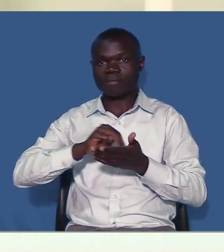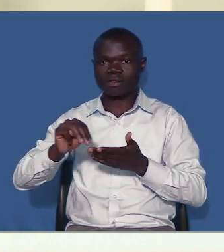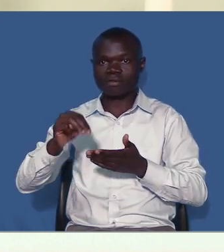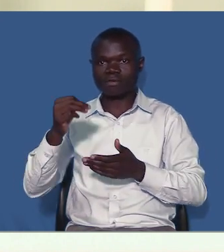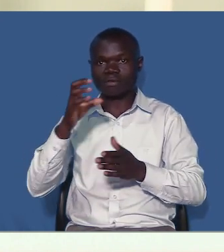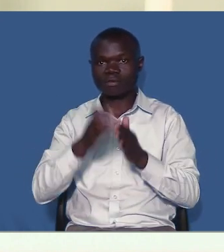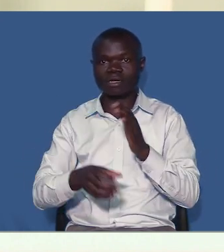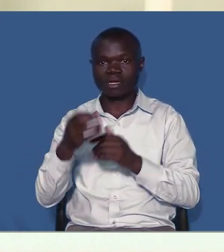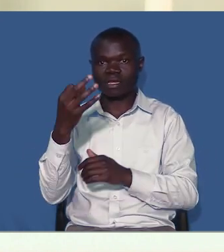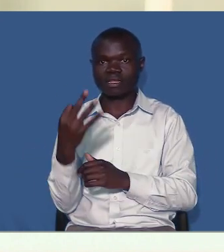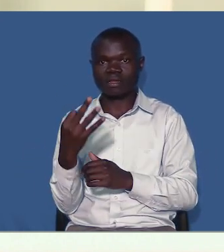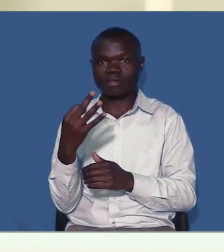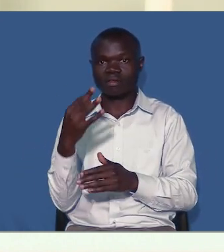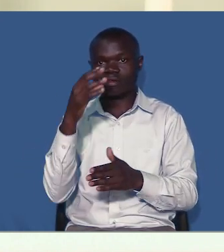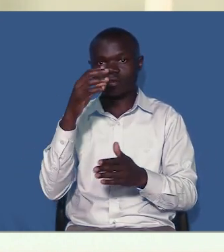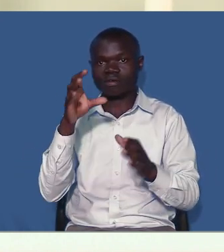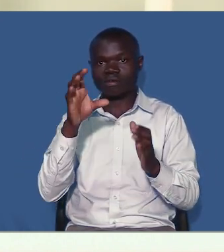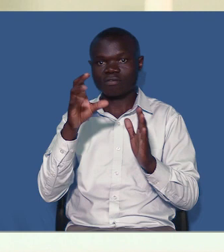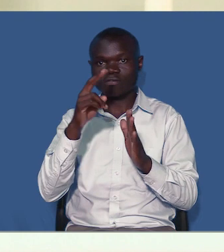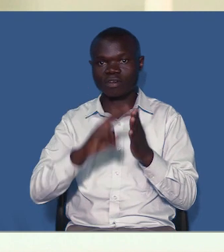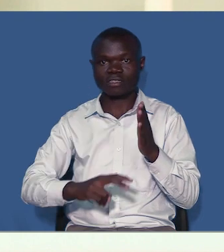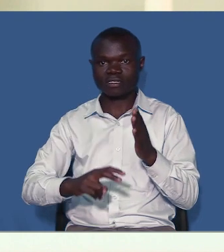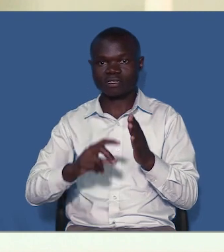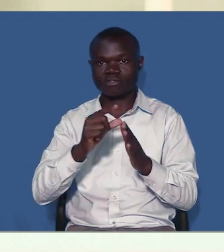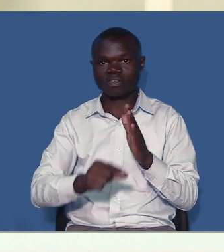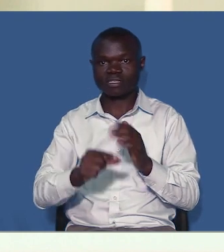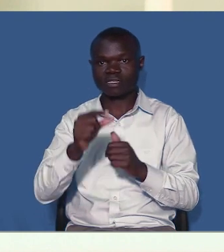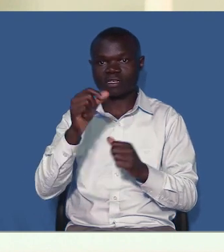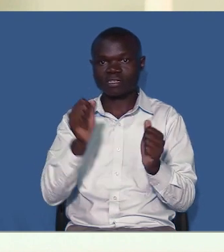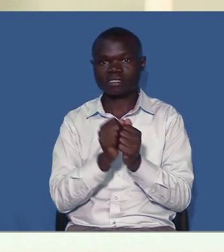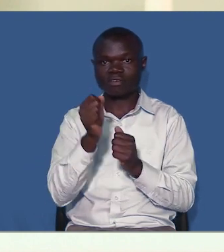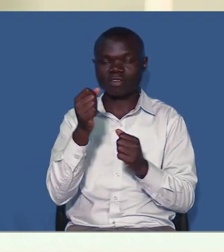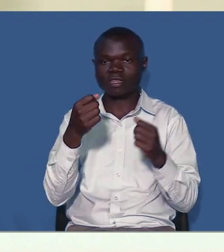through the death and the